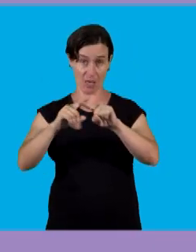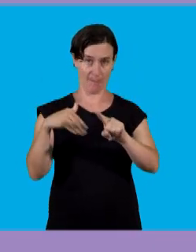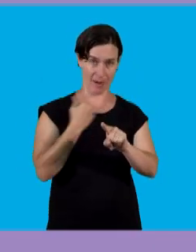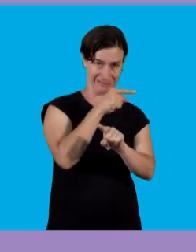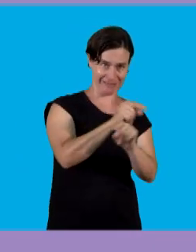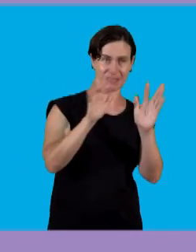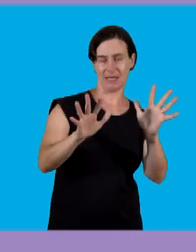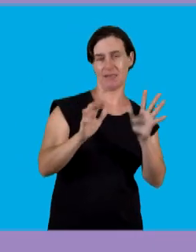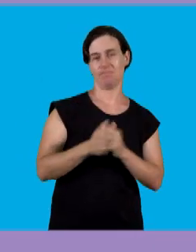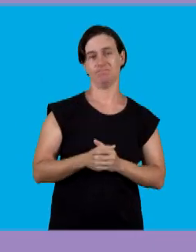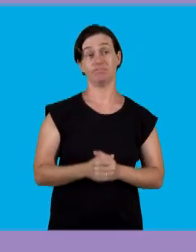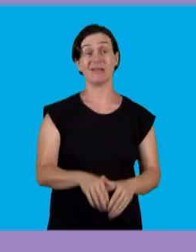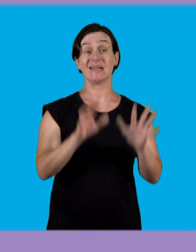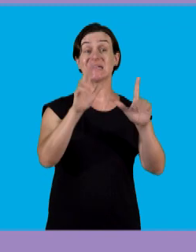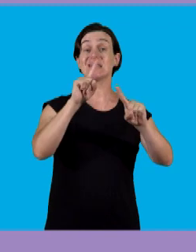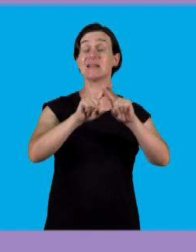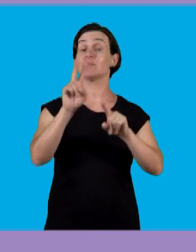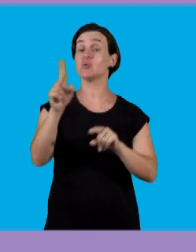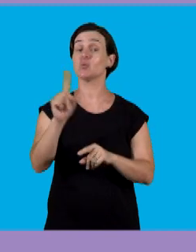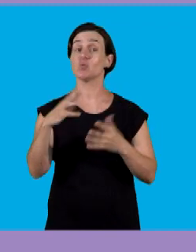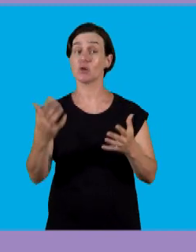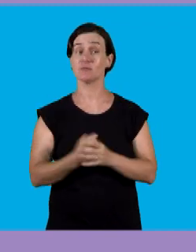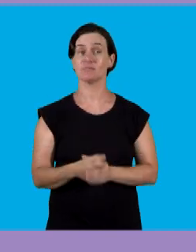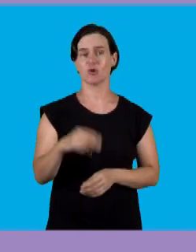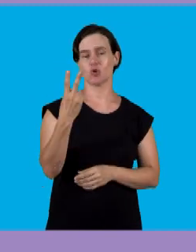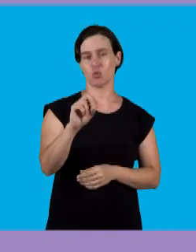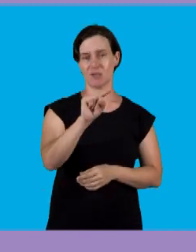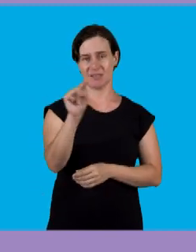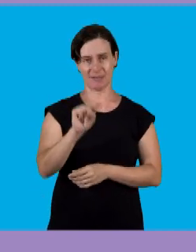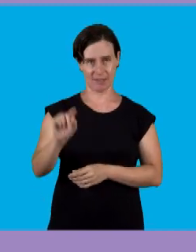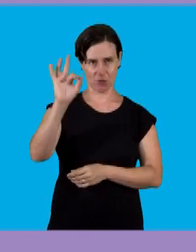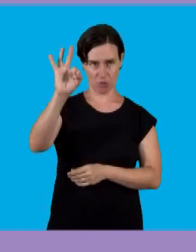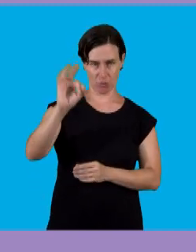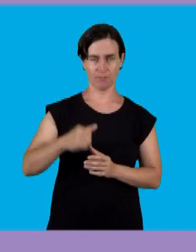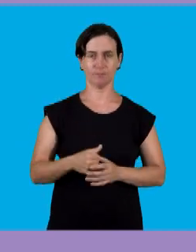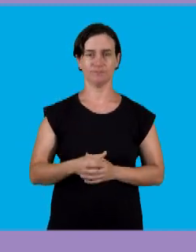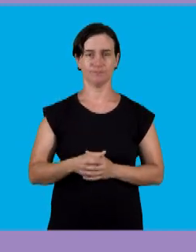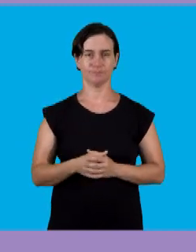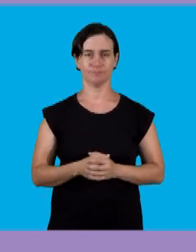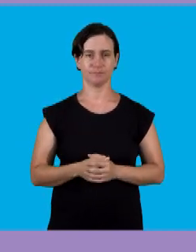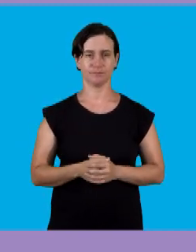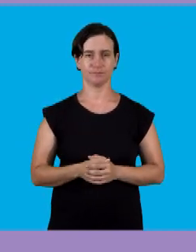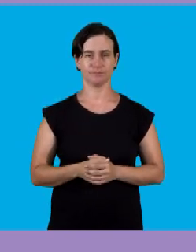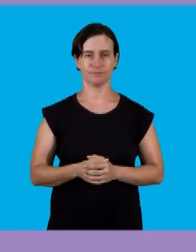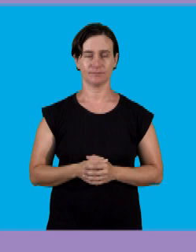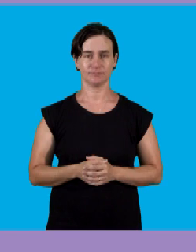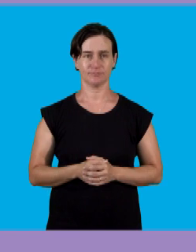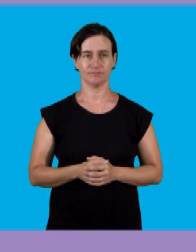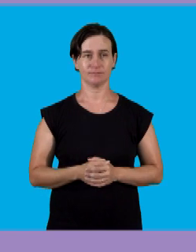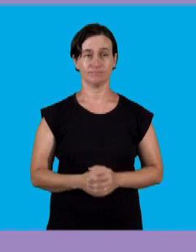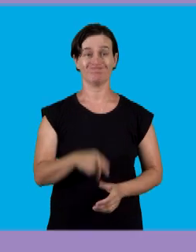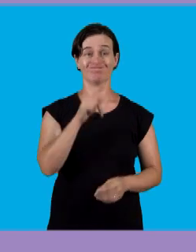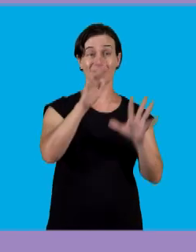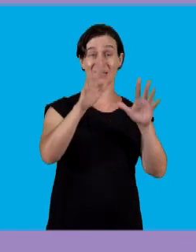10 multiplied by 2, that is 20, and that variable will remain as a z cubed. Then we have